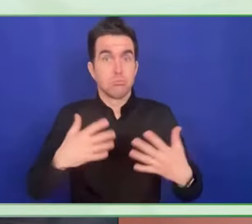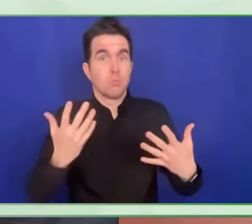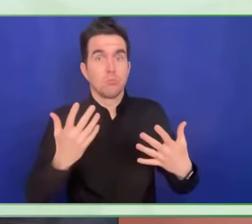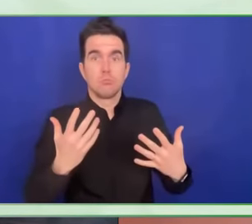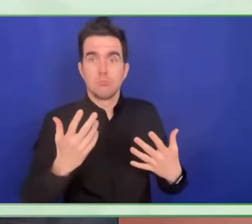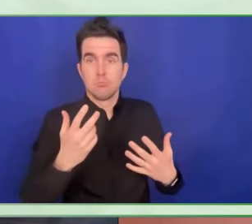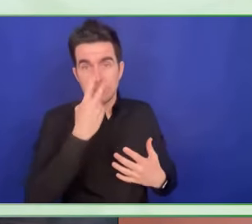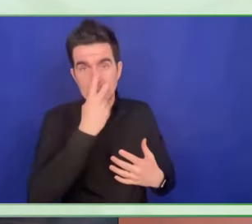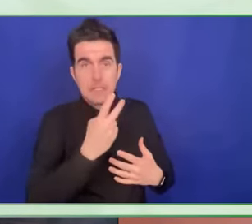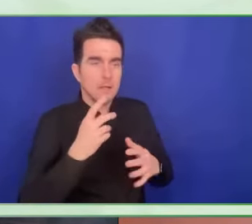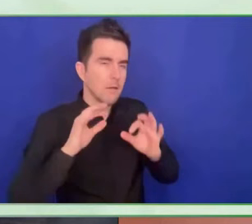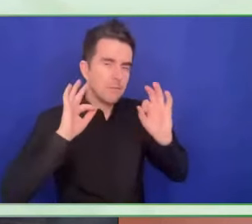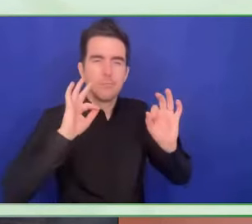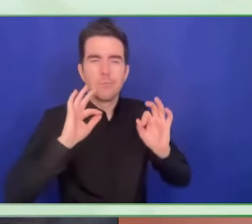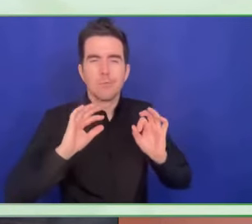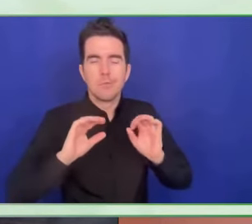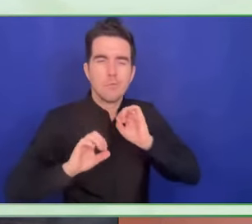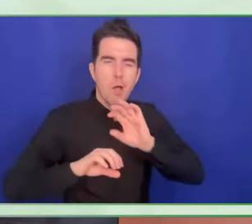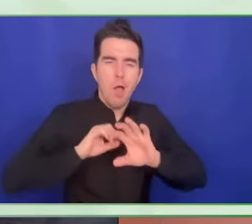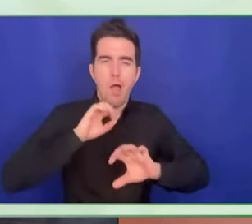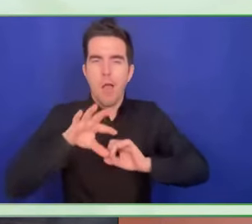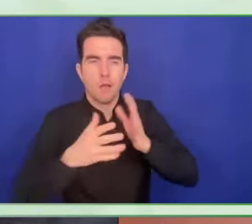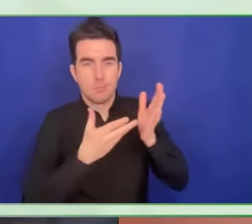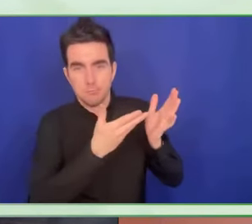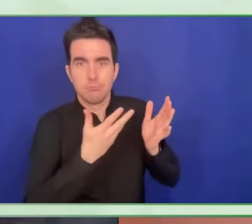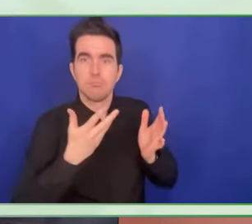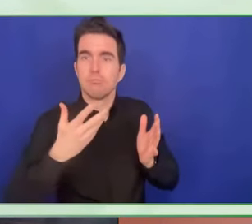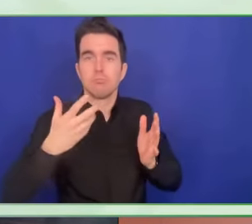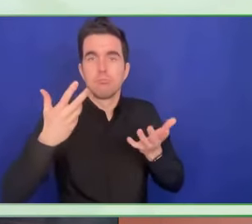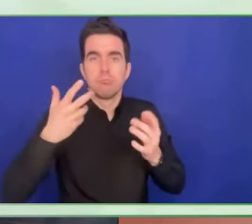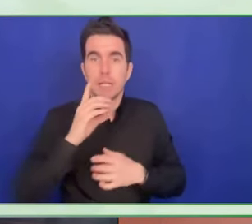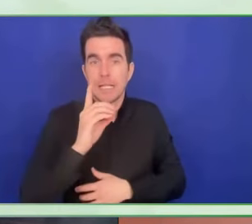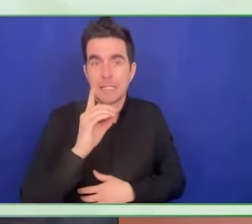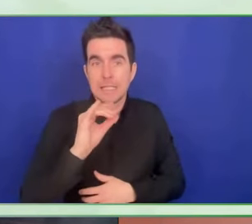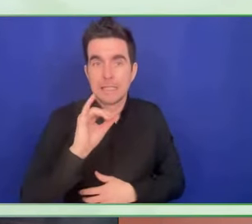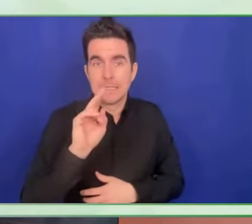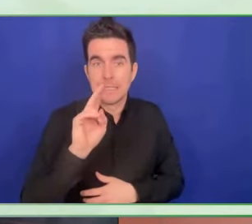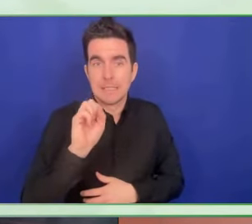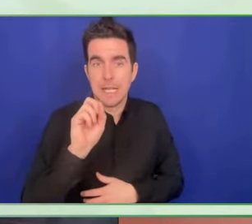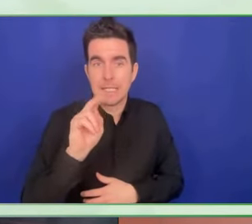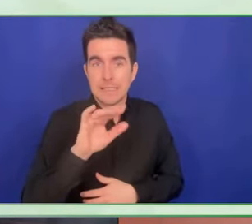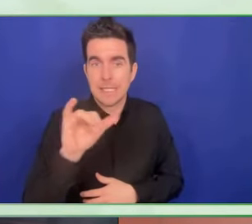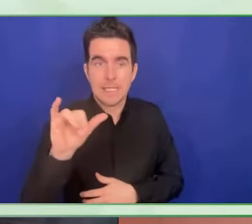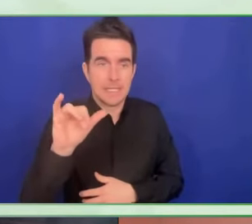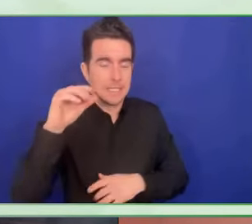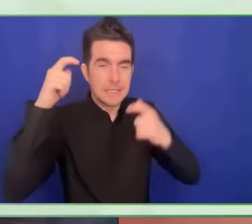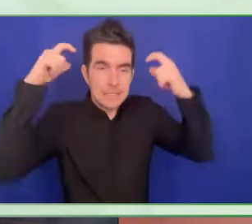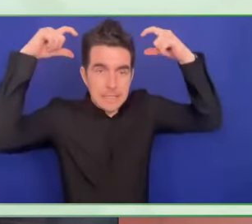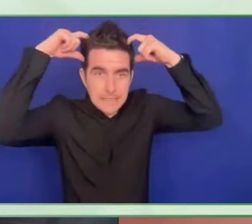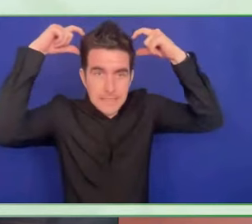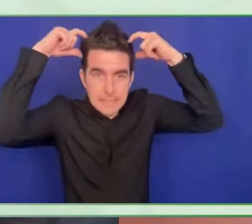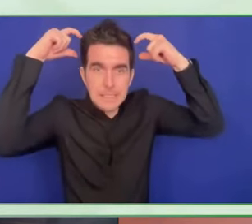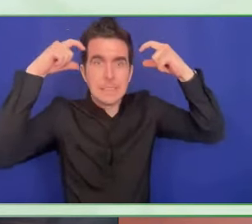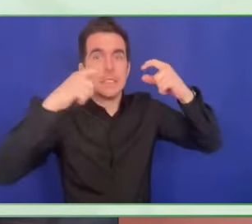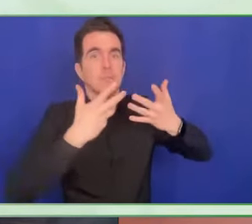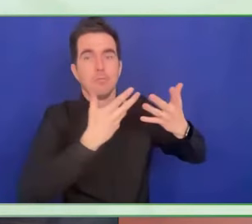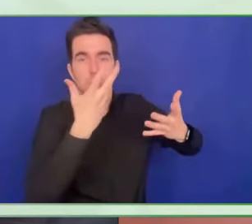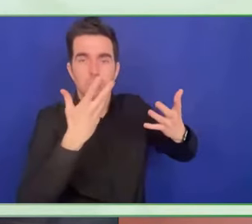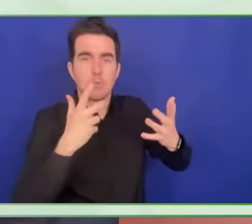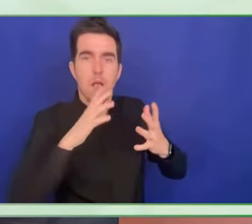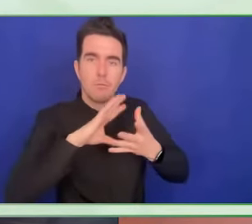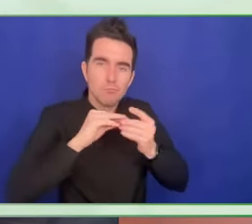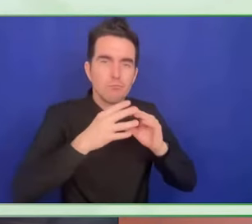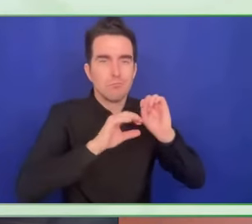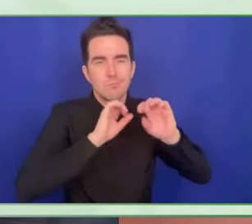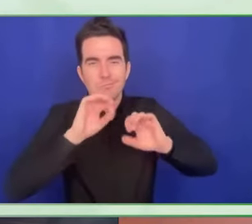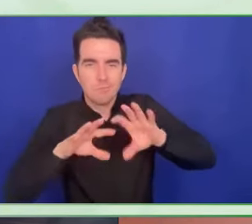on brands as much as it falls on your society and your public health as well as your government. And